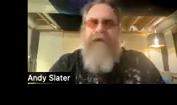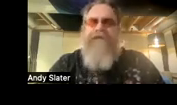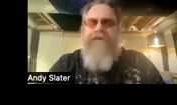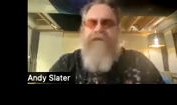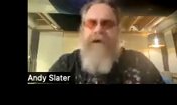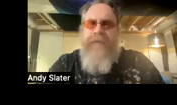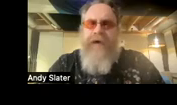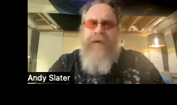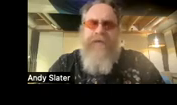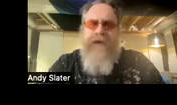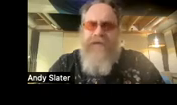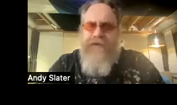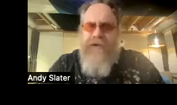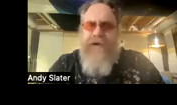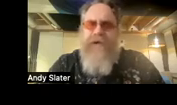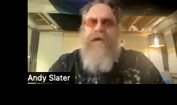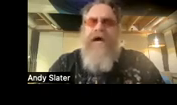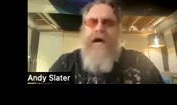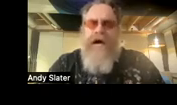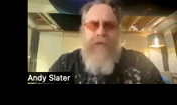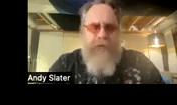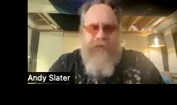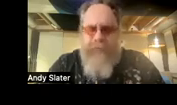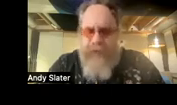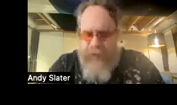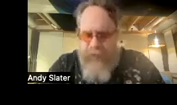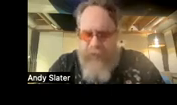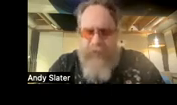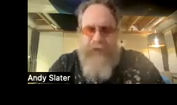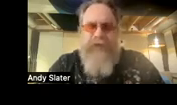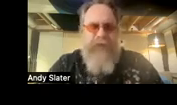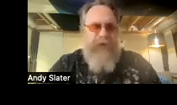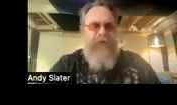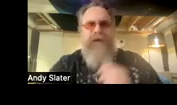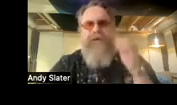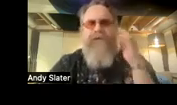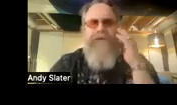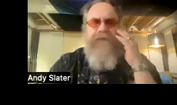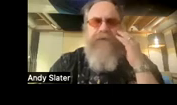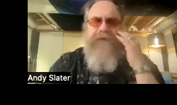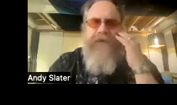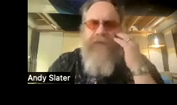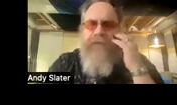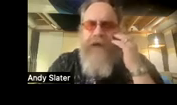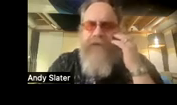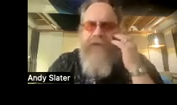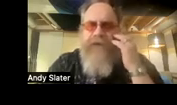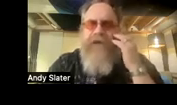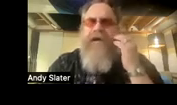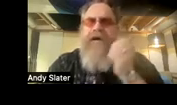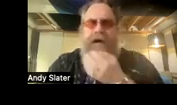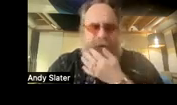I like to describe the texture, or a smell, or anything else that's sort of sensory